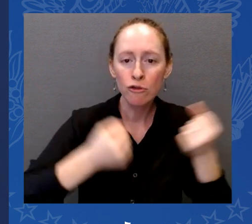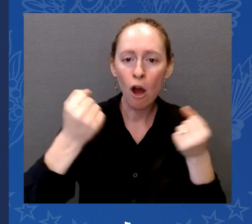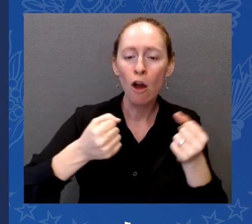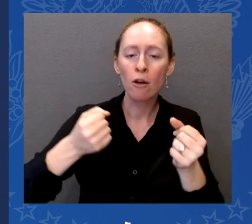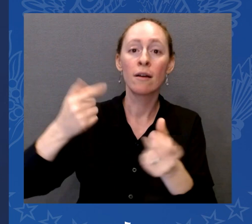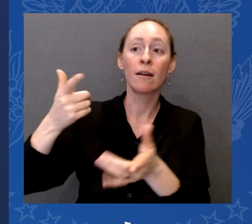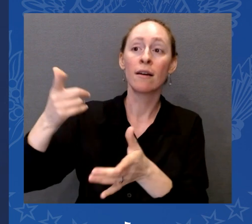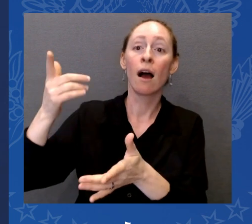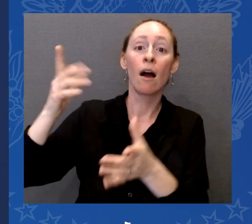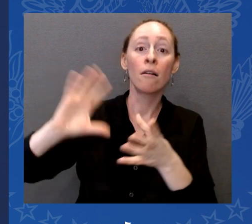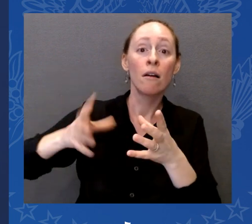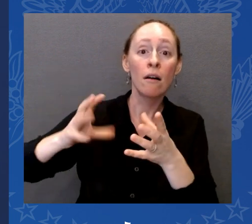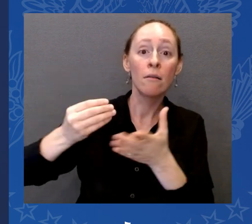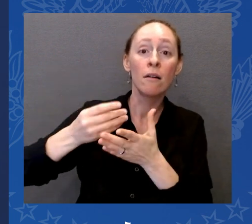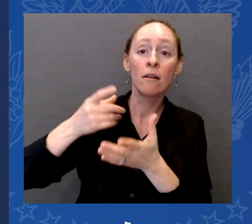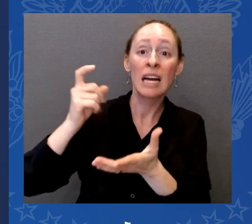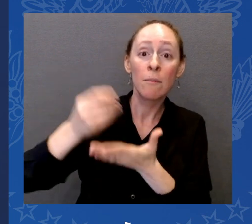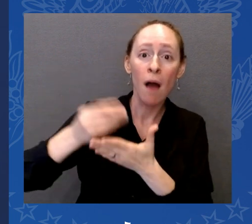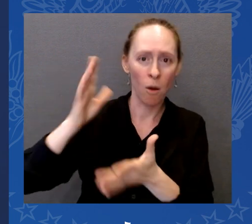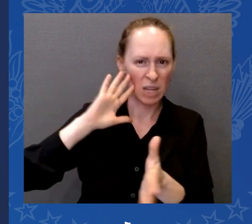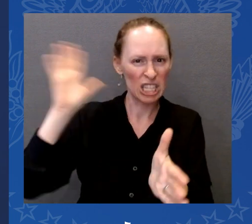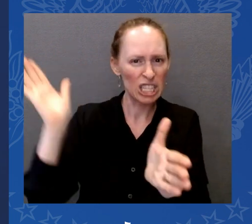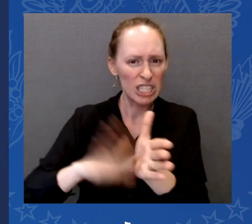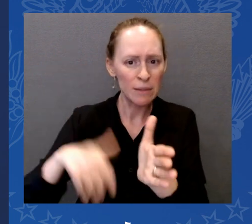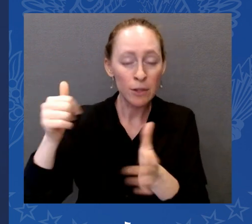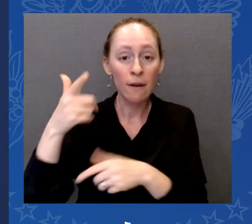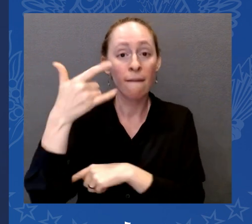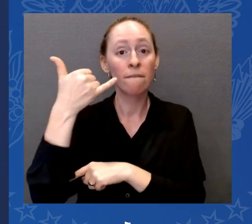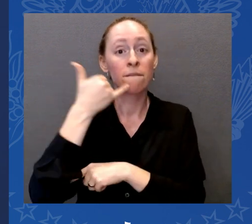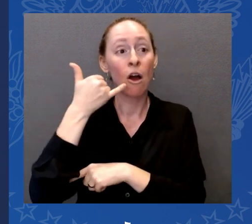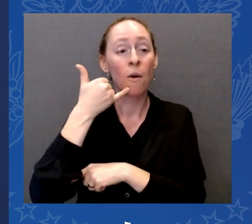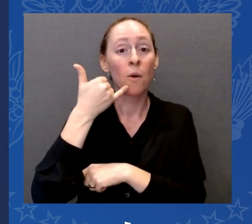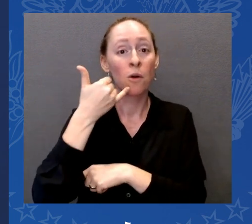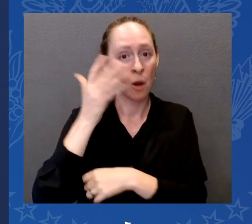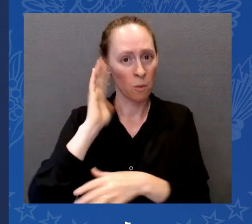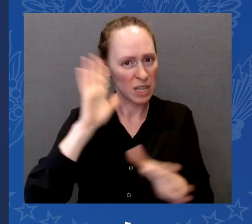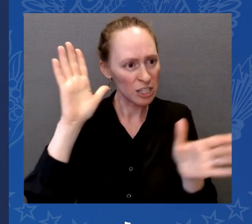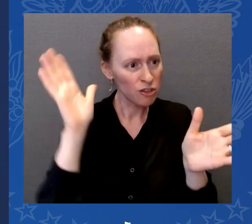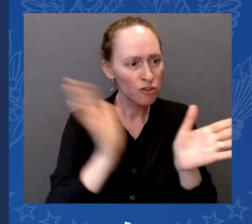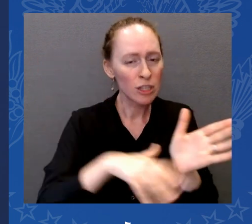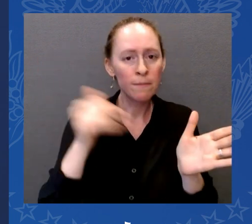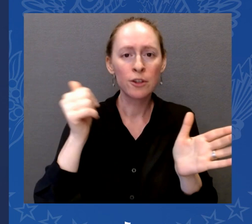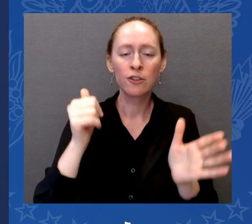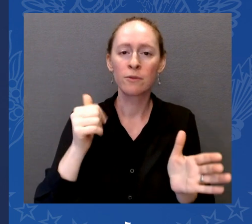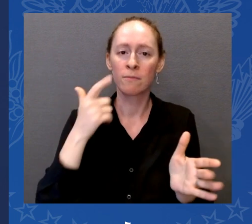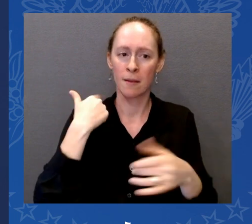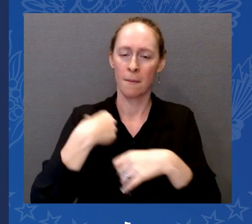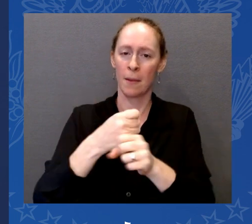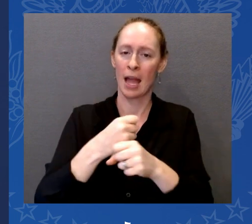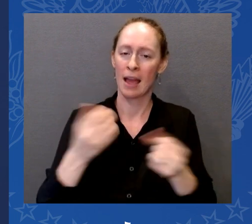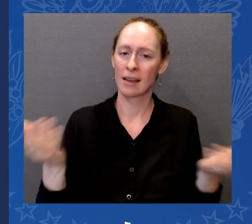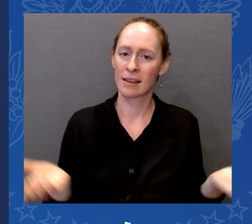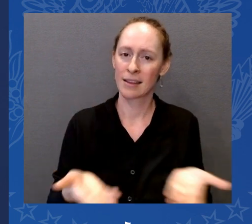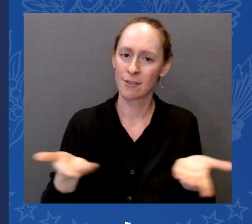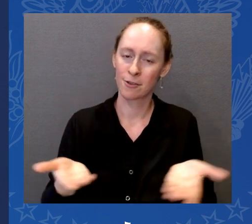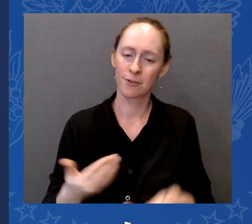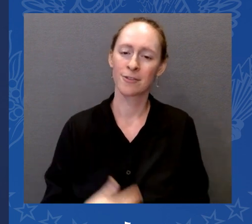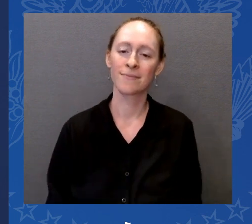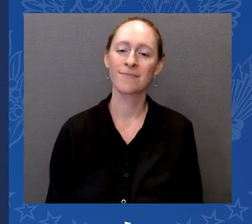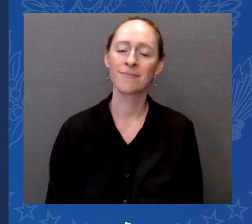also helps companies outcompete the rest of the world. And I've heard from Xi Jinping that he's a little concerned about